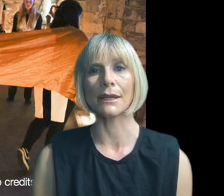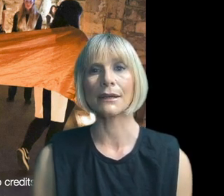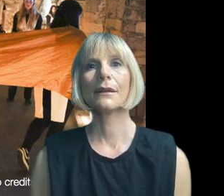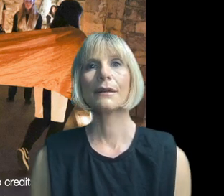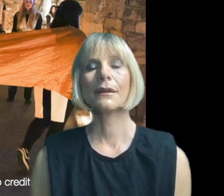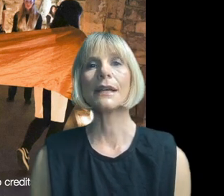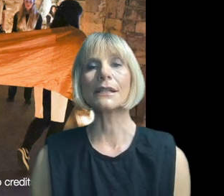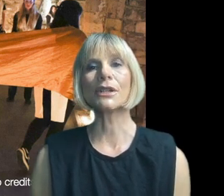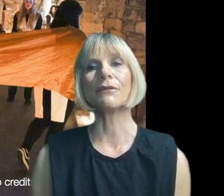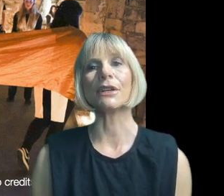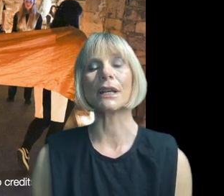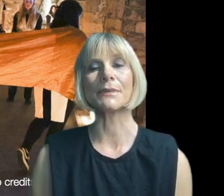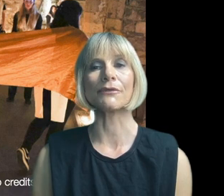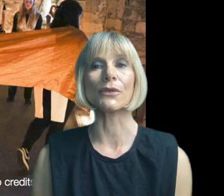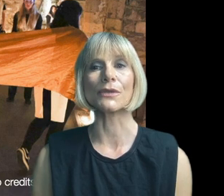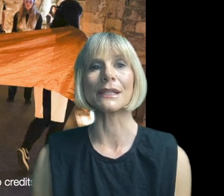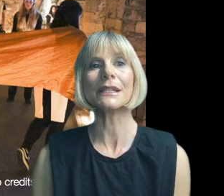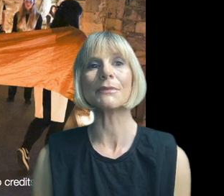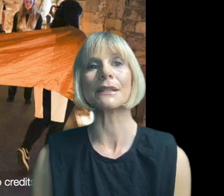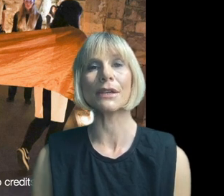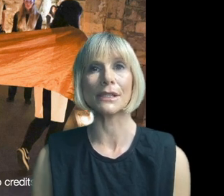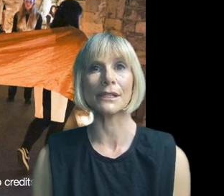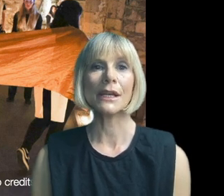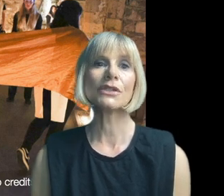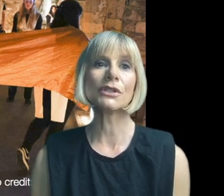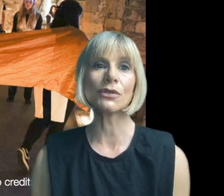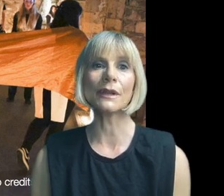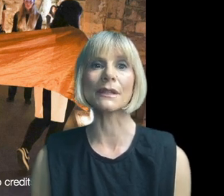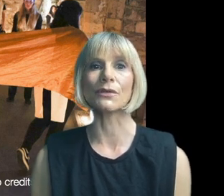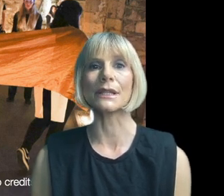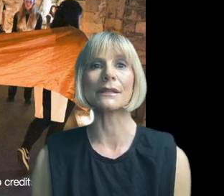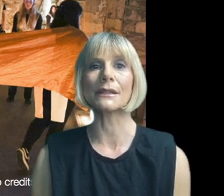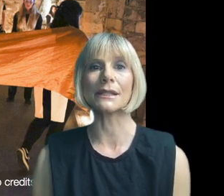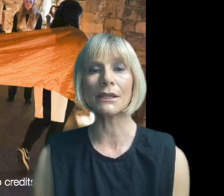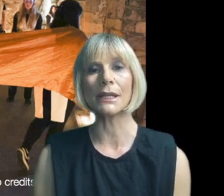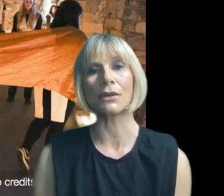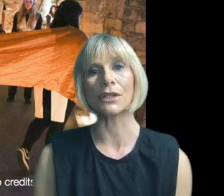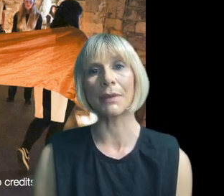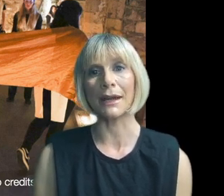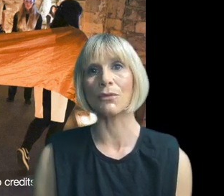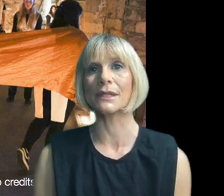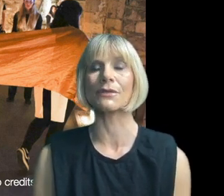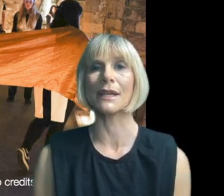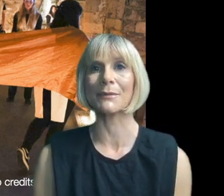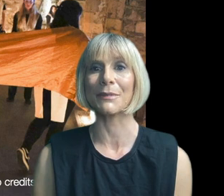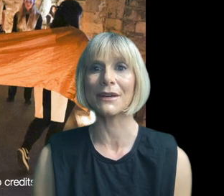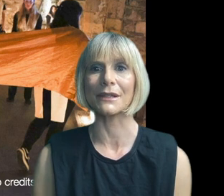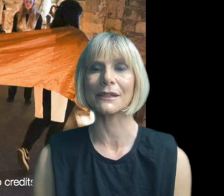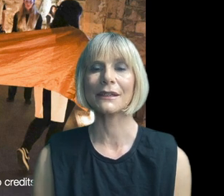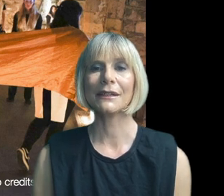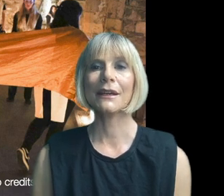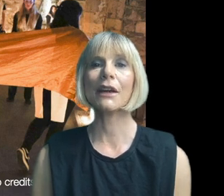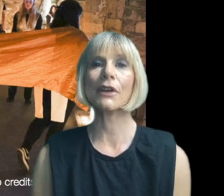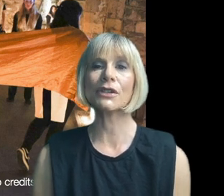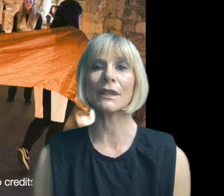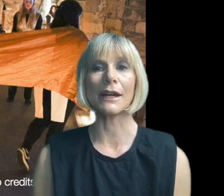recording. Additional video clips and photos needed to be inserted to ensure that the story didn't continually cut to black once those gaps appeared.